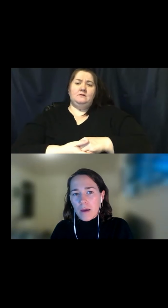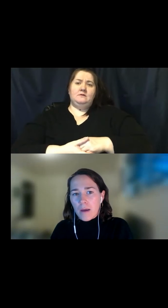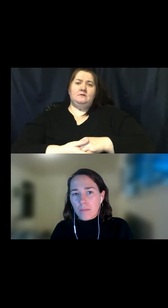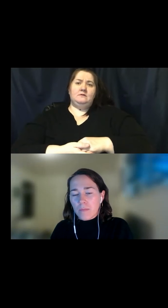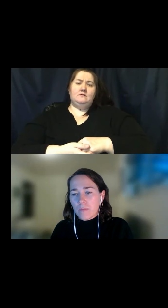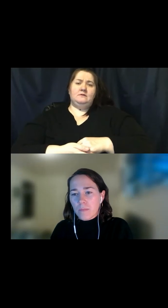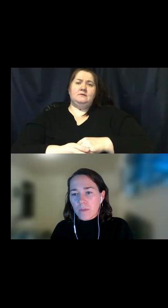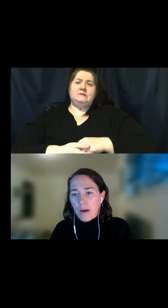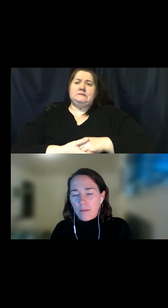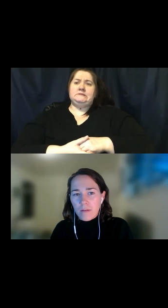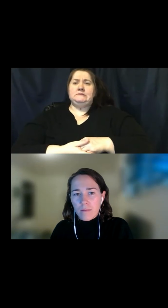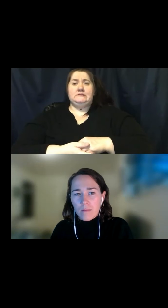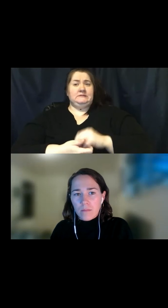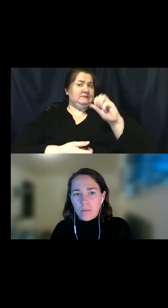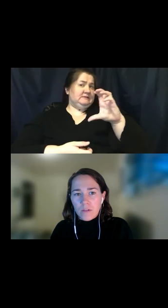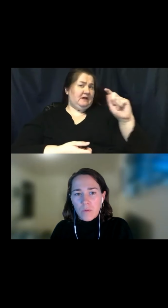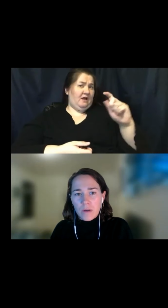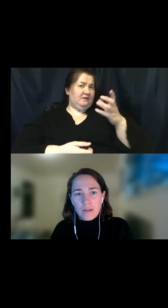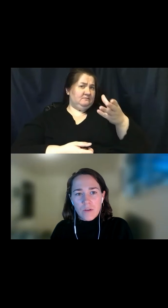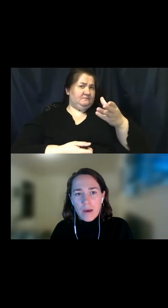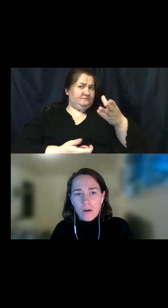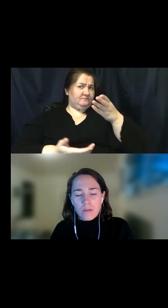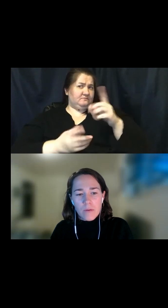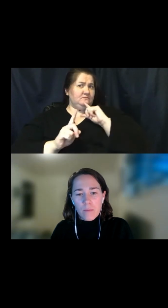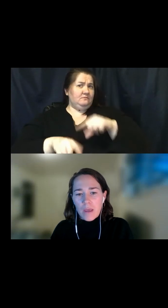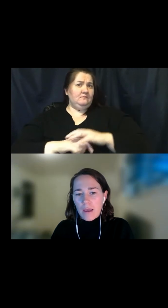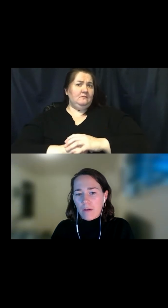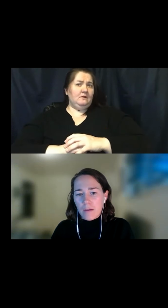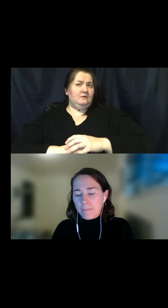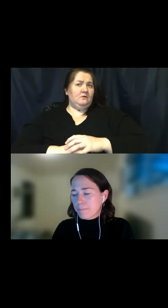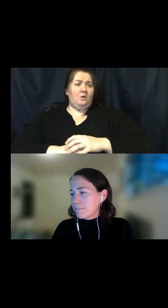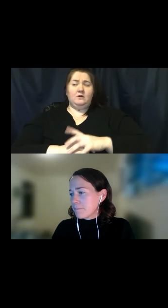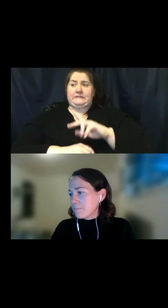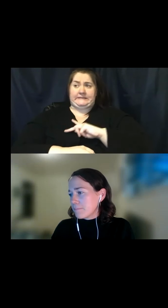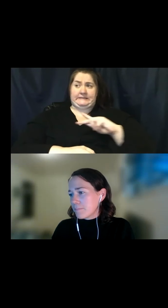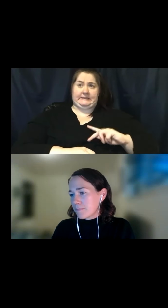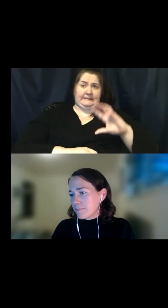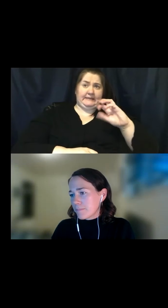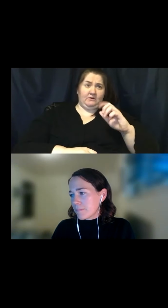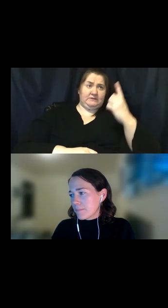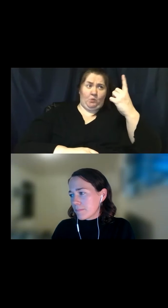Maybe Scott, do you want to answer that, or someone from King County?